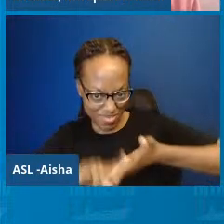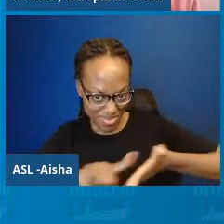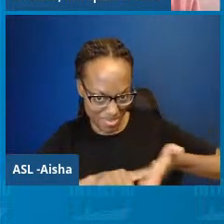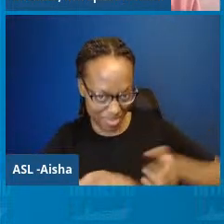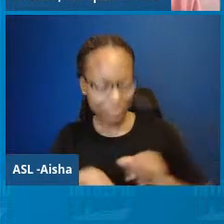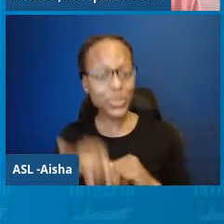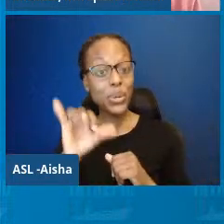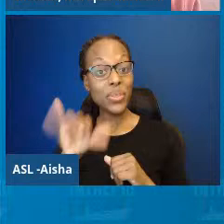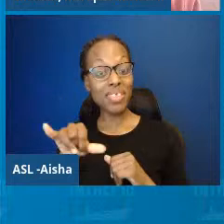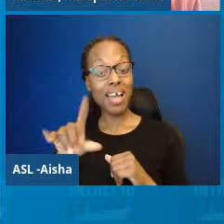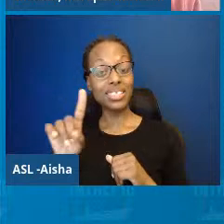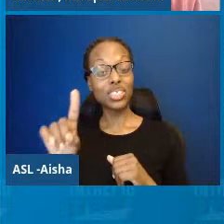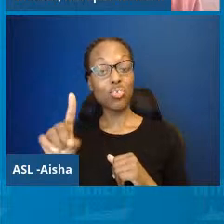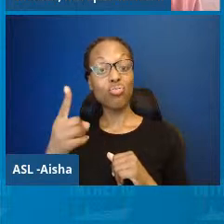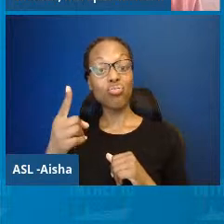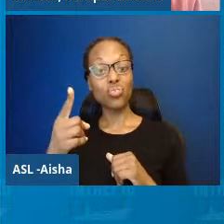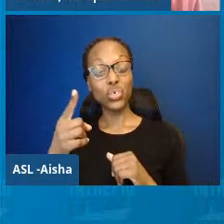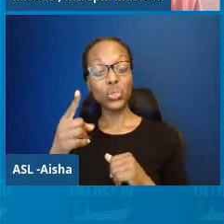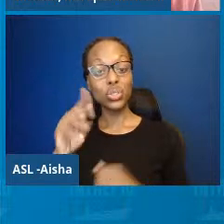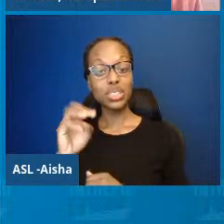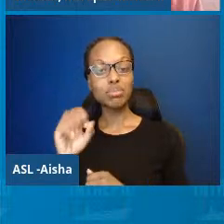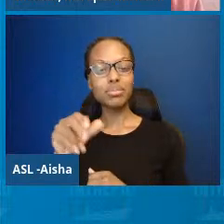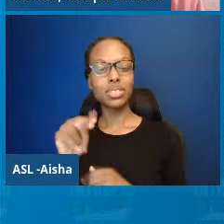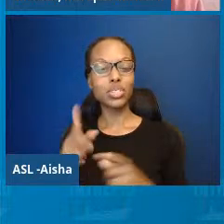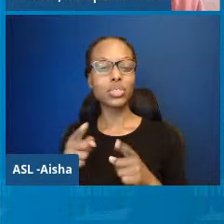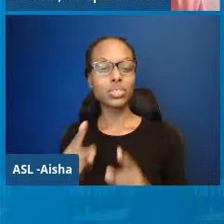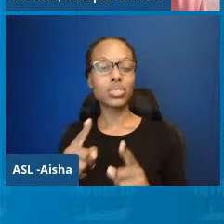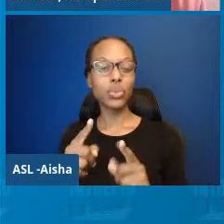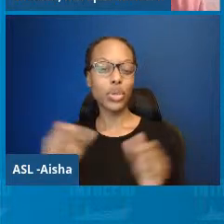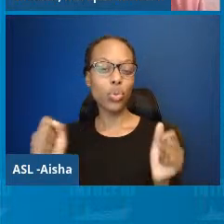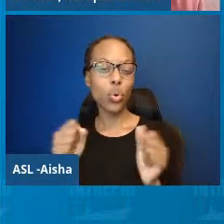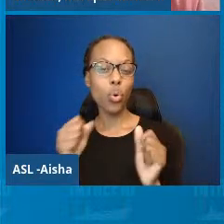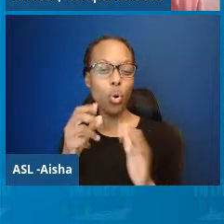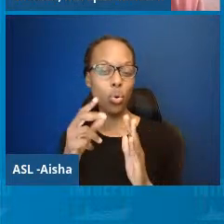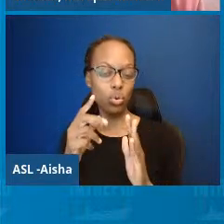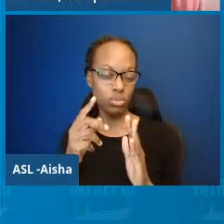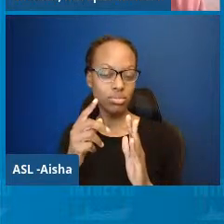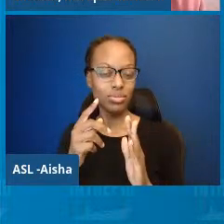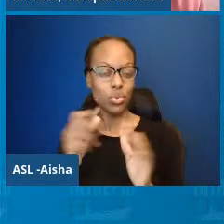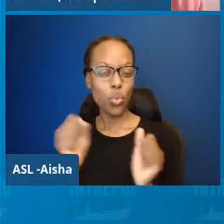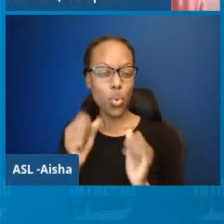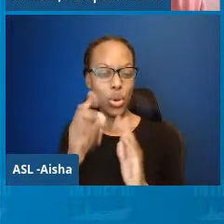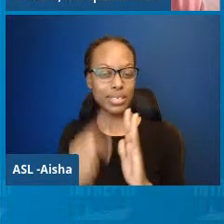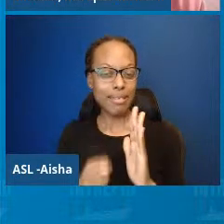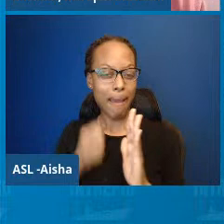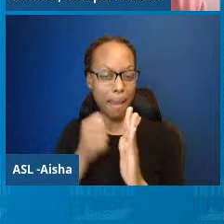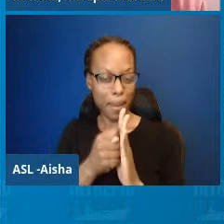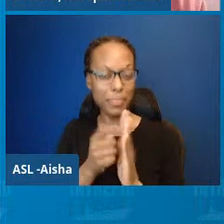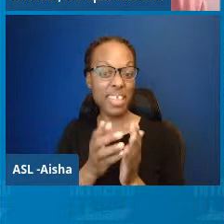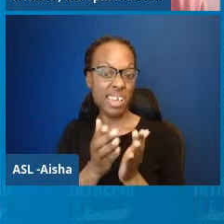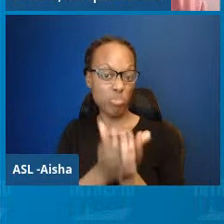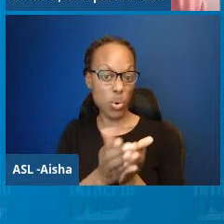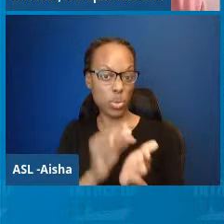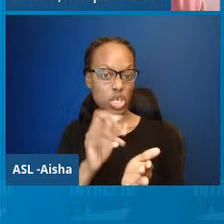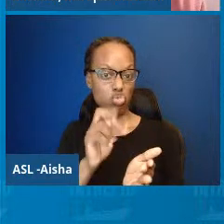which Intrepid was involved in that space race. Now, again, this is before going to the